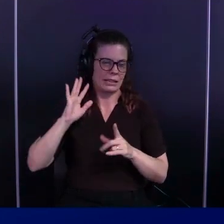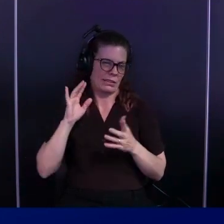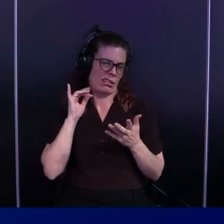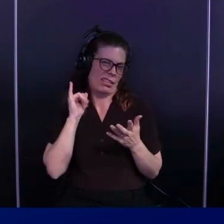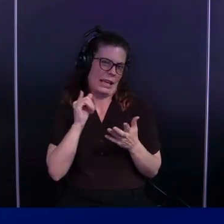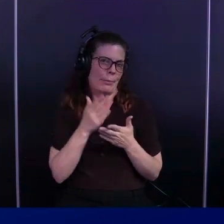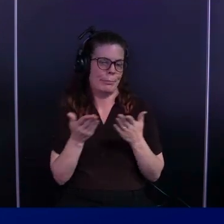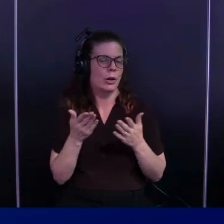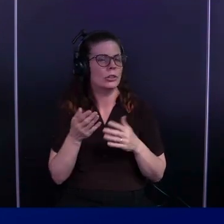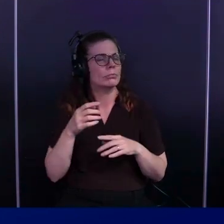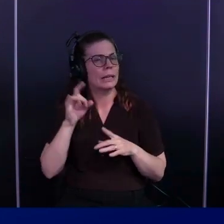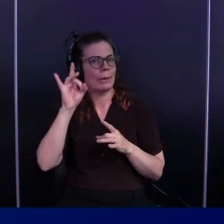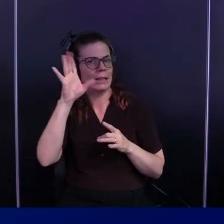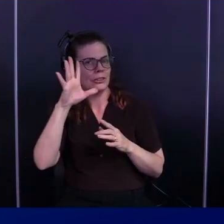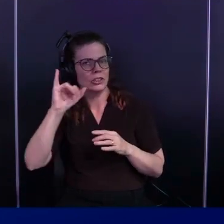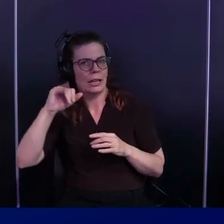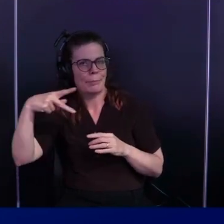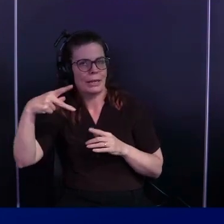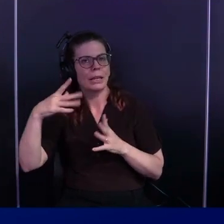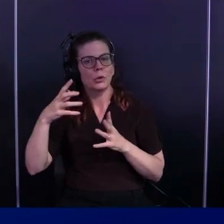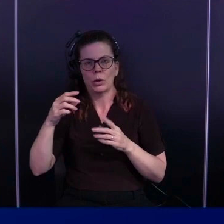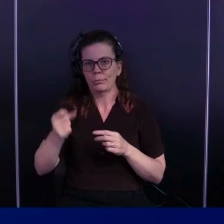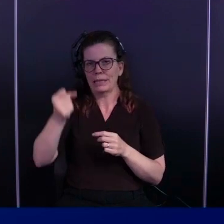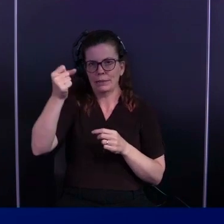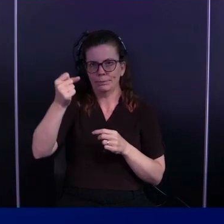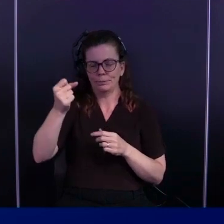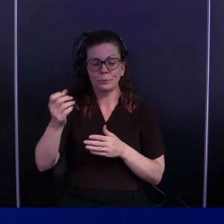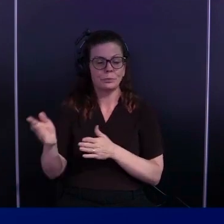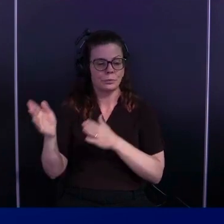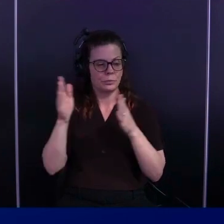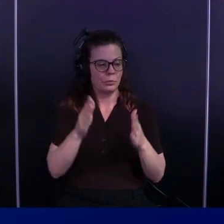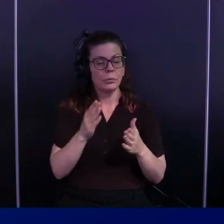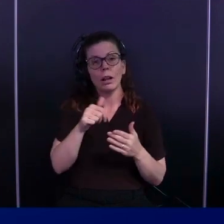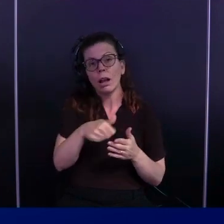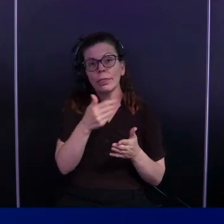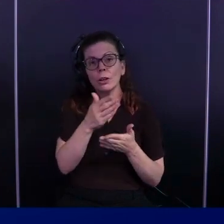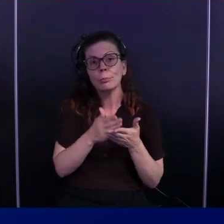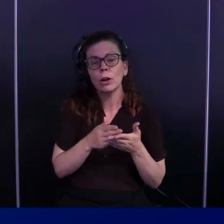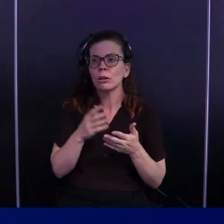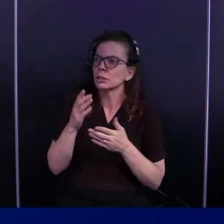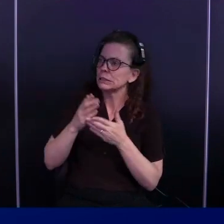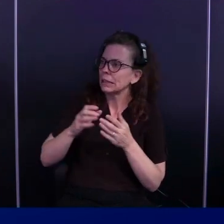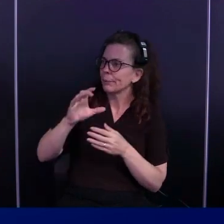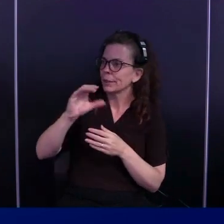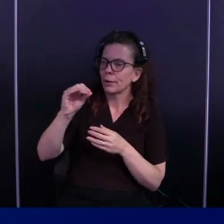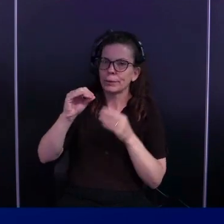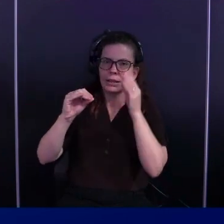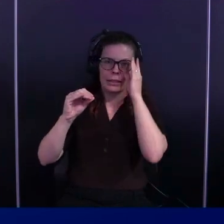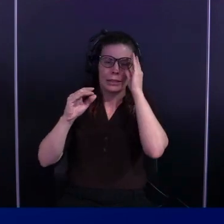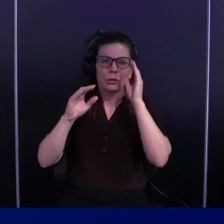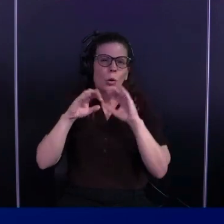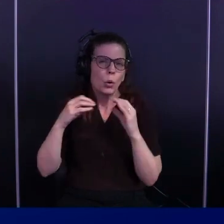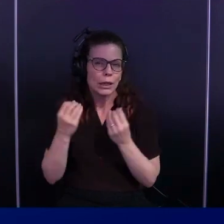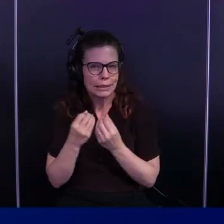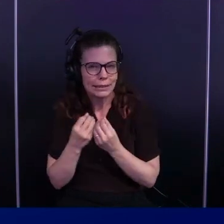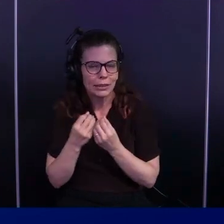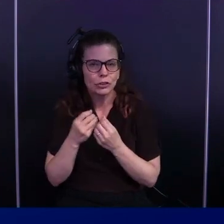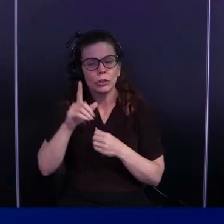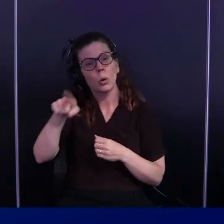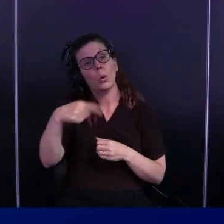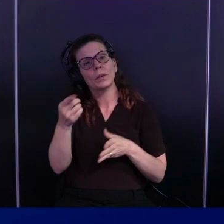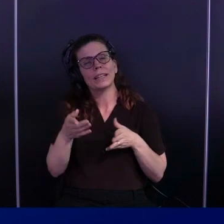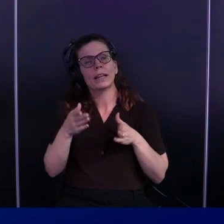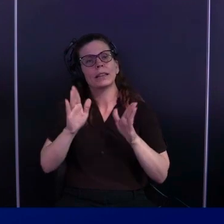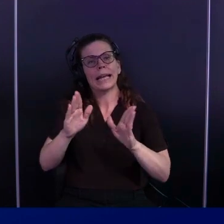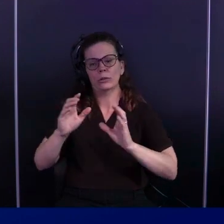is that malicious IP. You want to get that out of the bat. The other piece is some companies, some organizations are only allowed